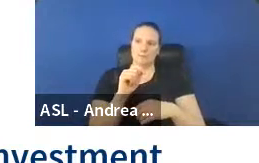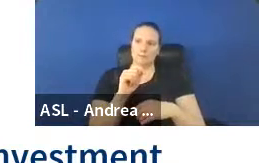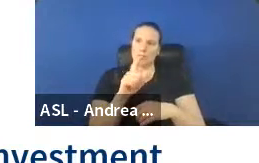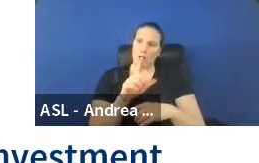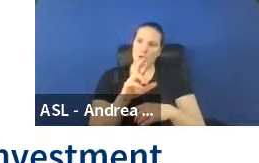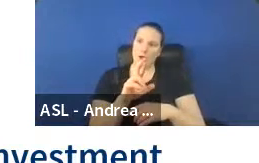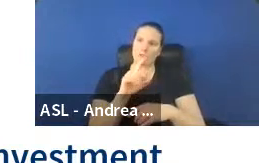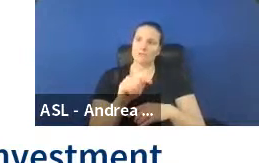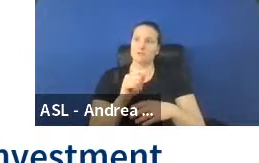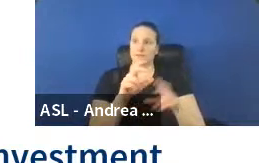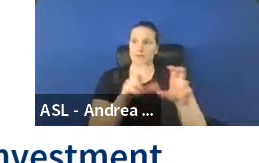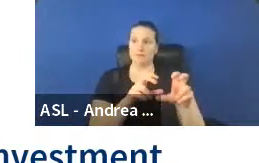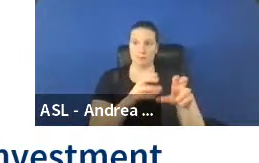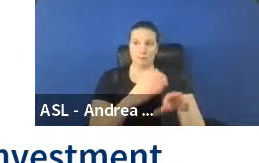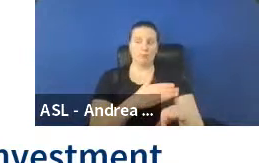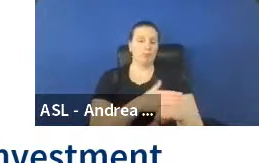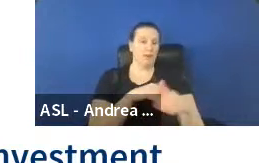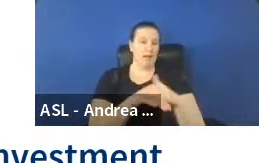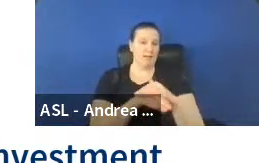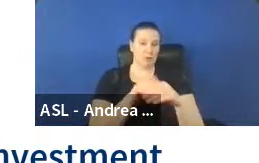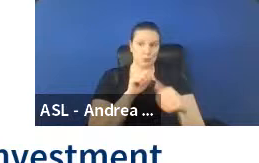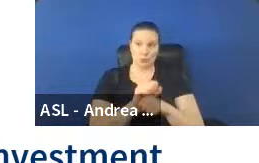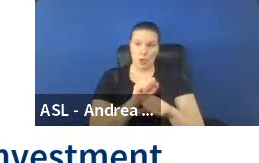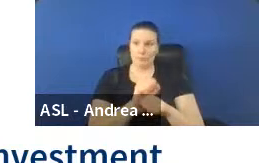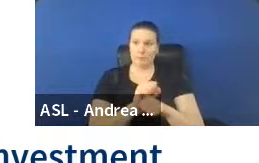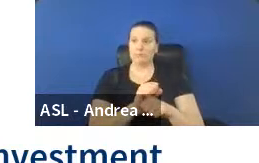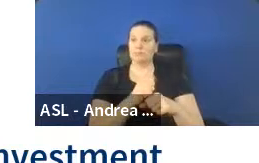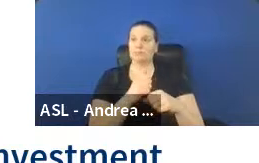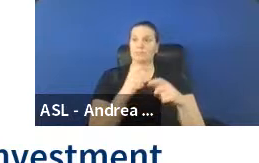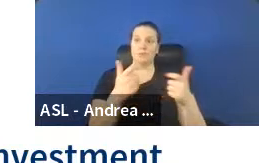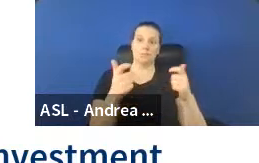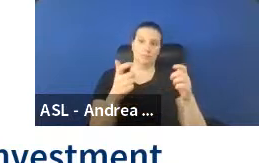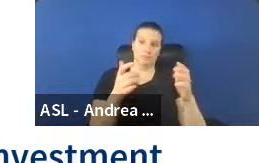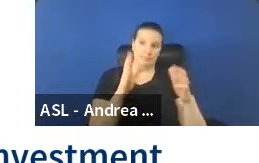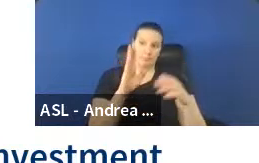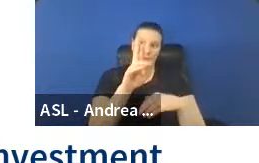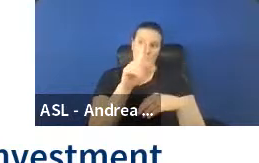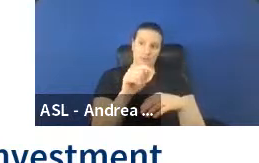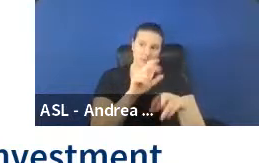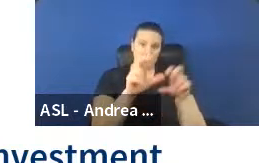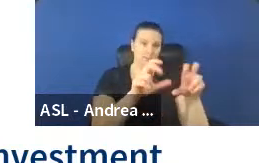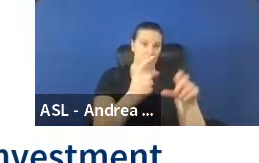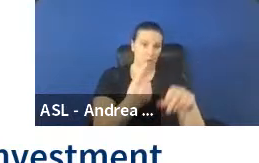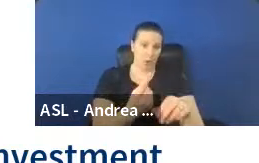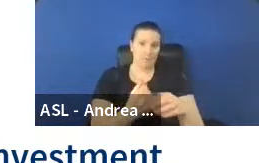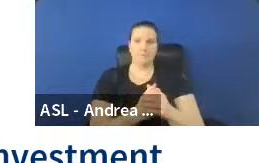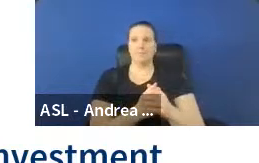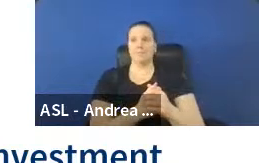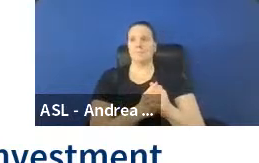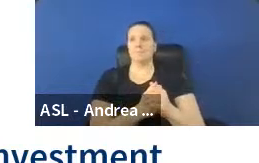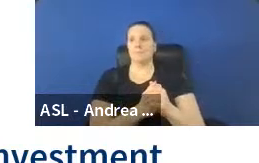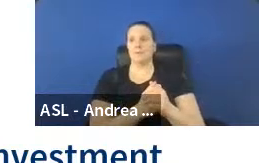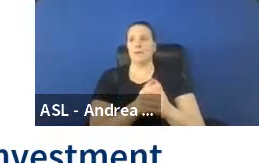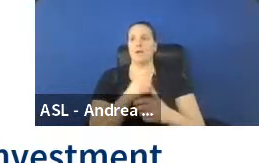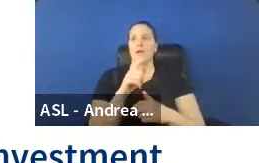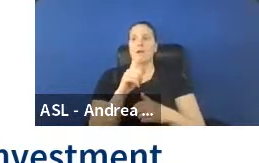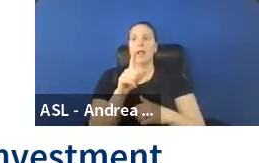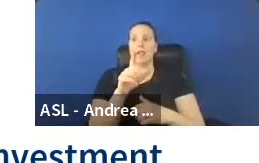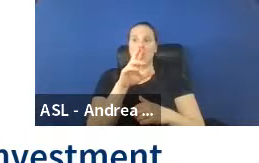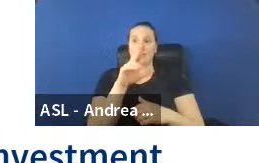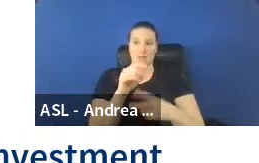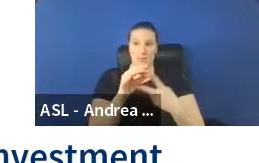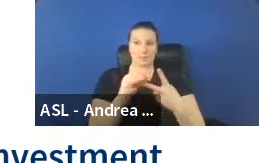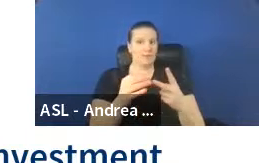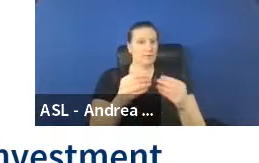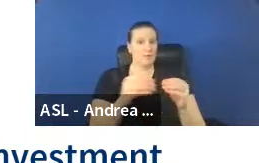and low-income populations. And in general, LRT investments improve access to jobs to a greater degree than BRT